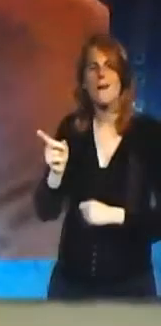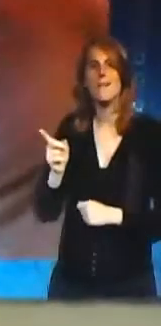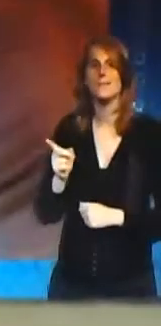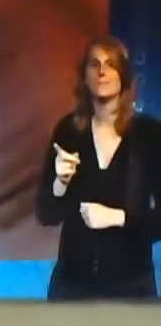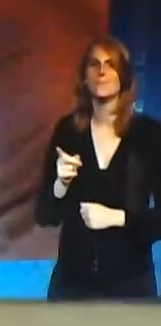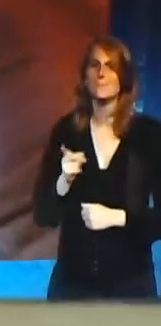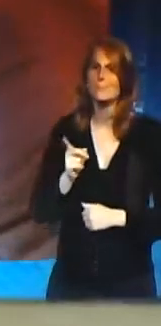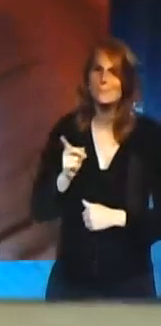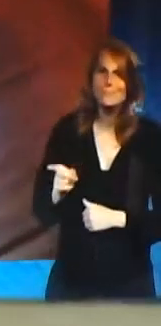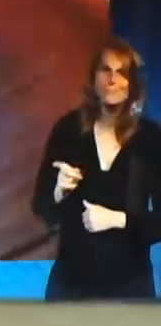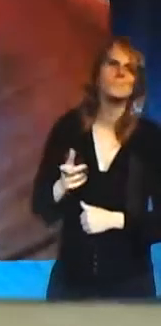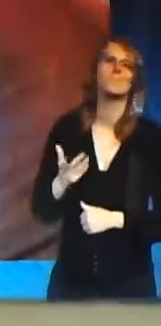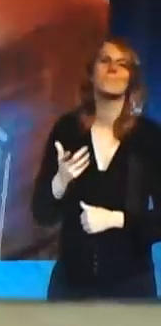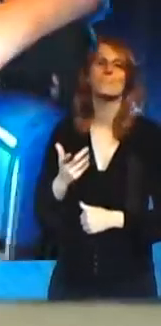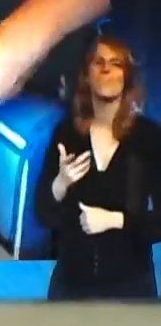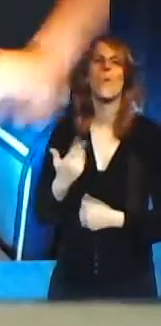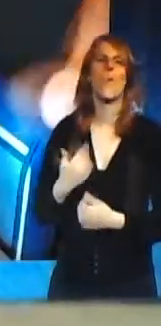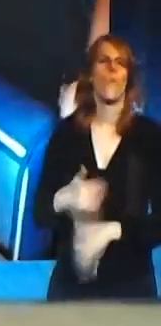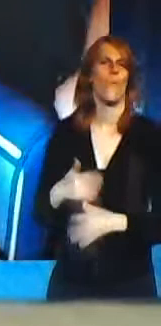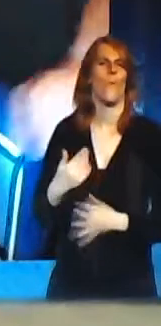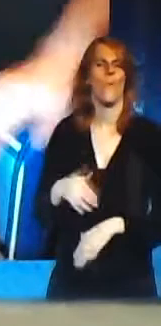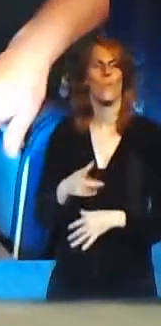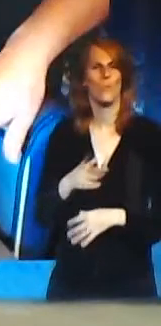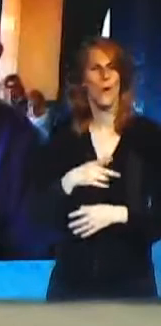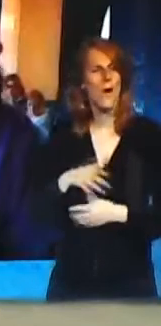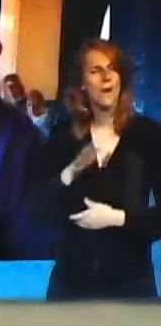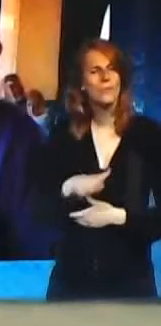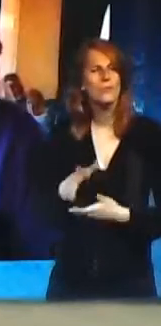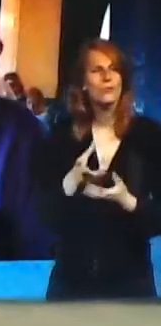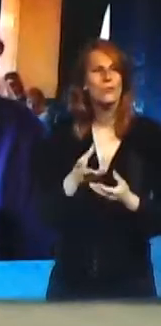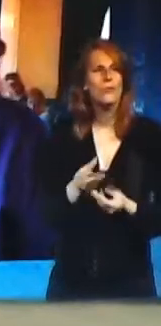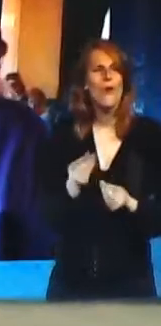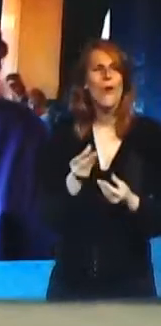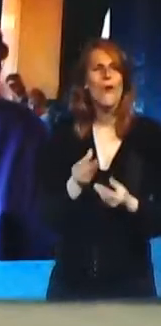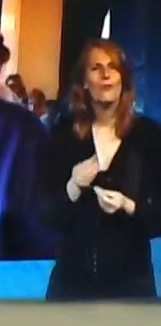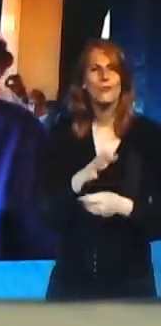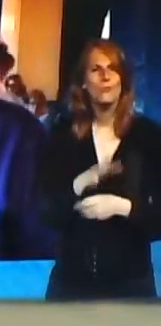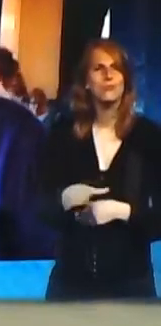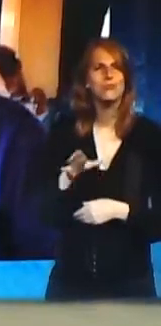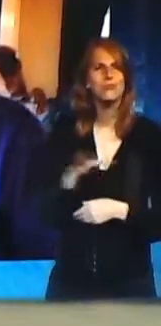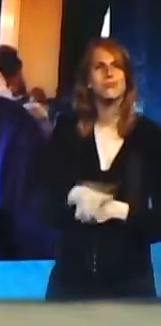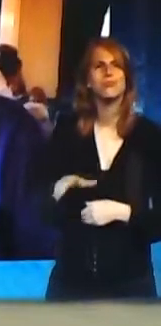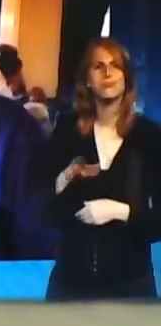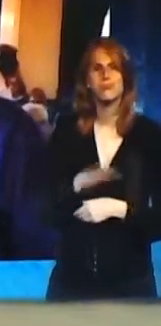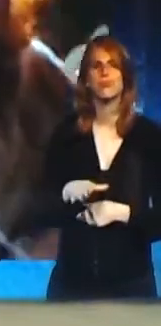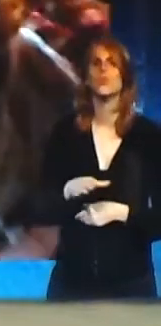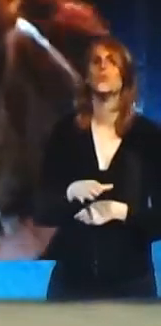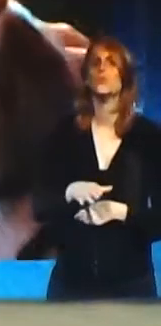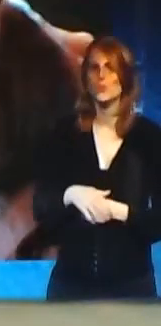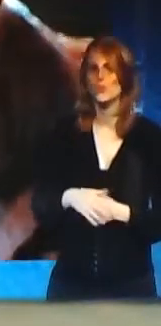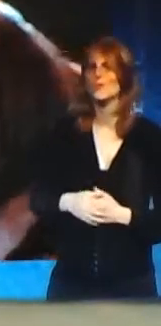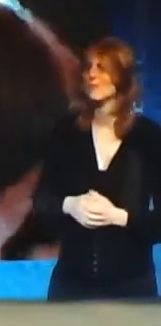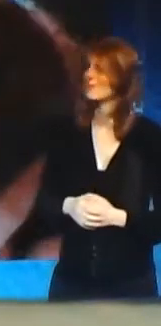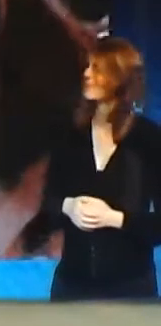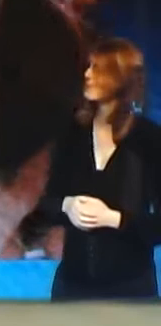Yeah. Oh. There you go. It's taken to you, hasn't it? The chinchilla is amazing because of that